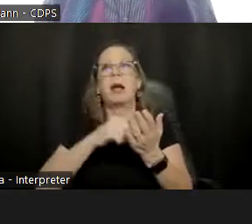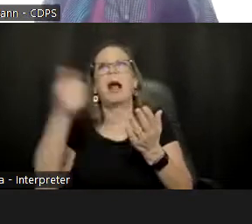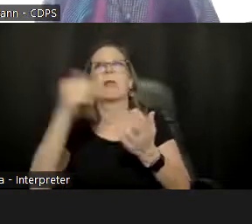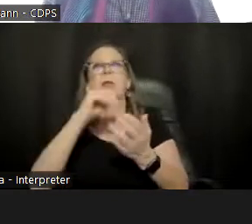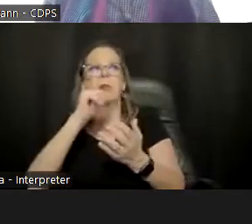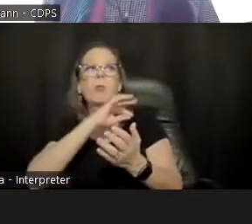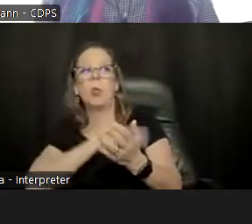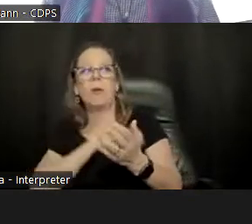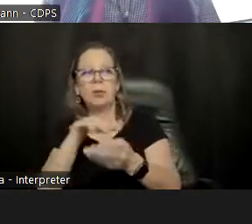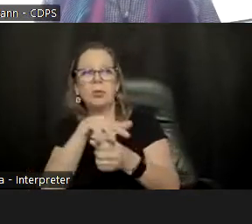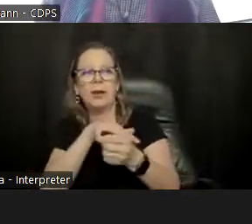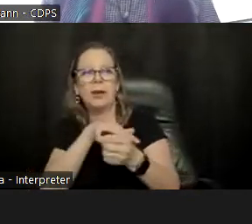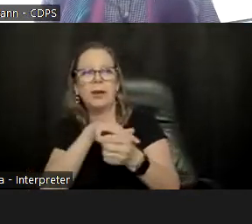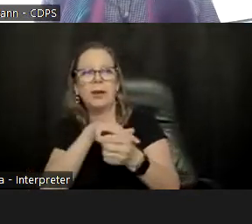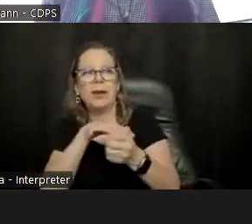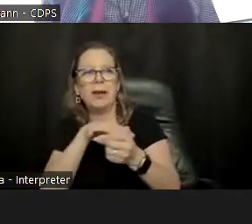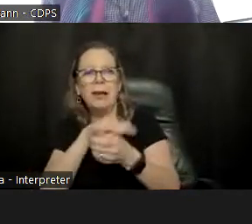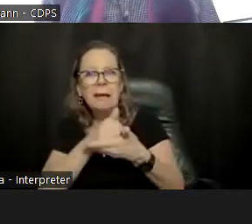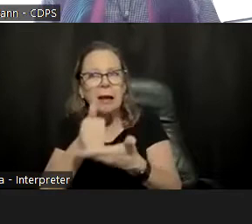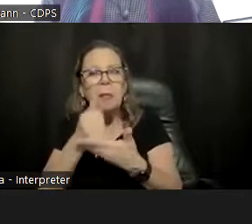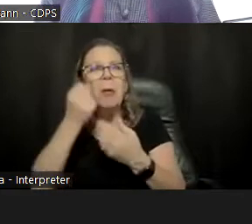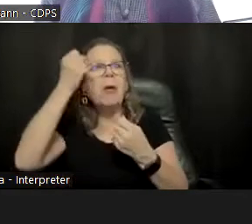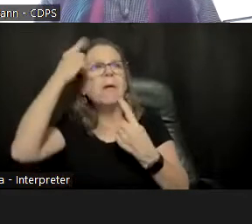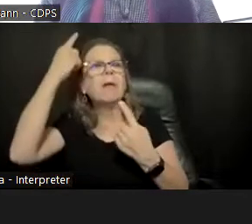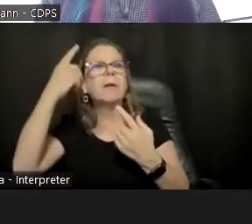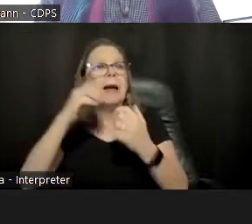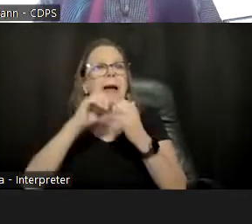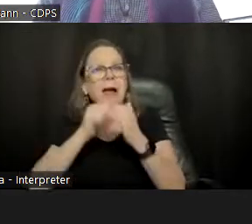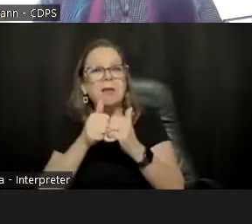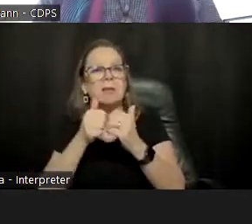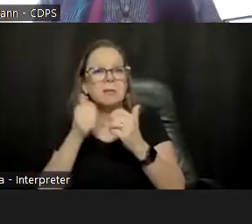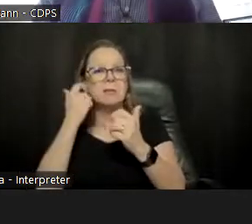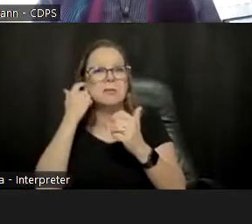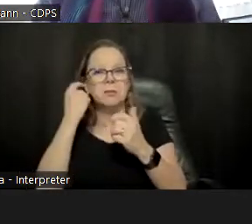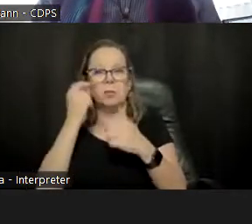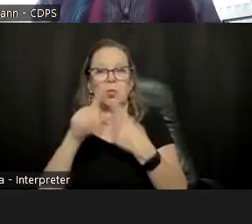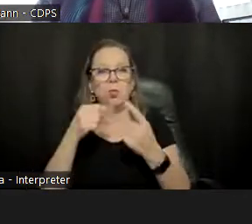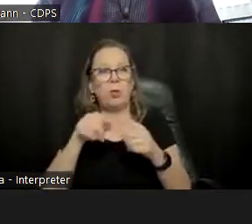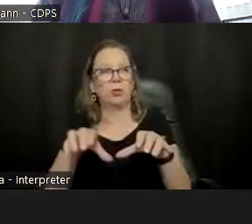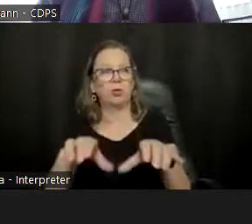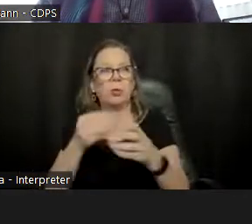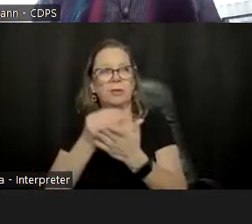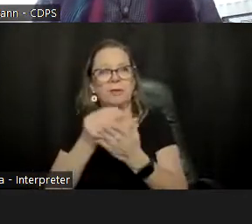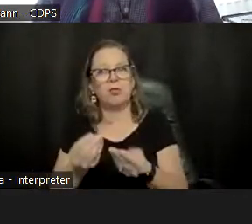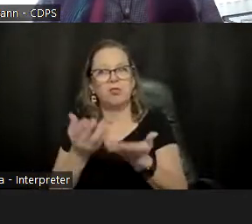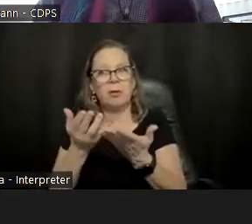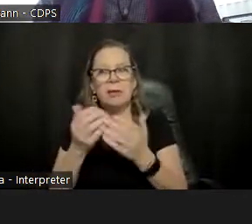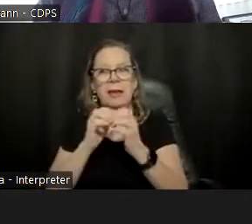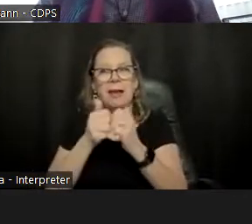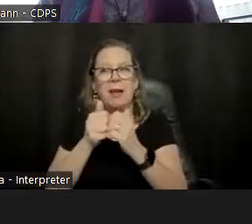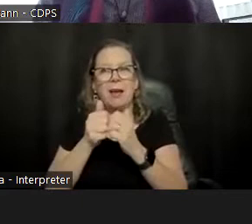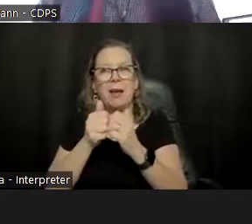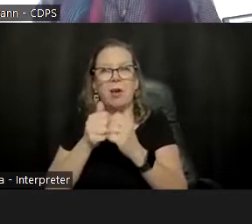your area, to help them better understand how to, when you're doing the fundraising, how to allocate the money